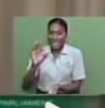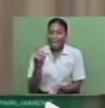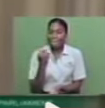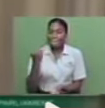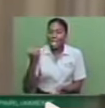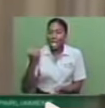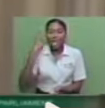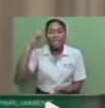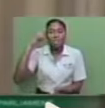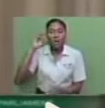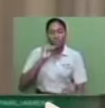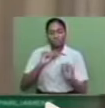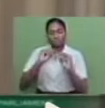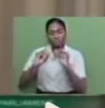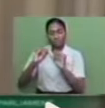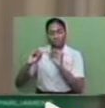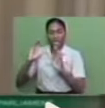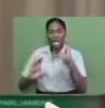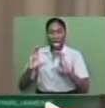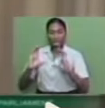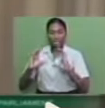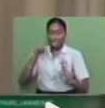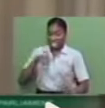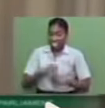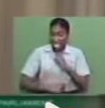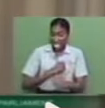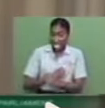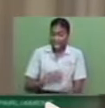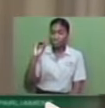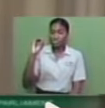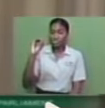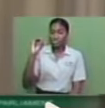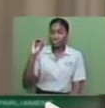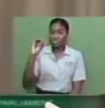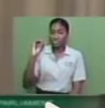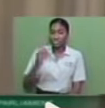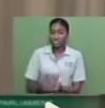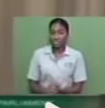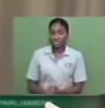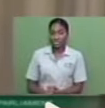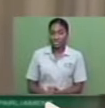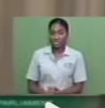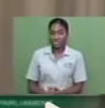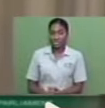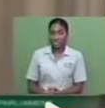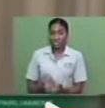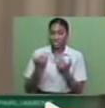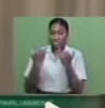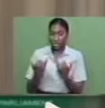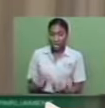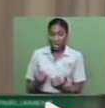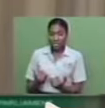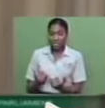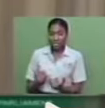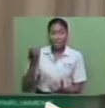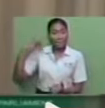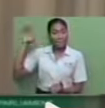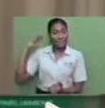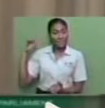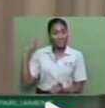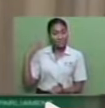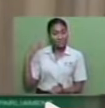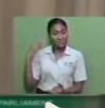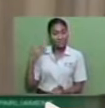first they get nothing for vehicles. For vehicle maintenance, this figure has been reduced to 19 million. So there's a cost